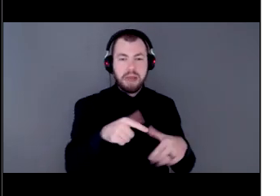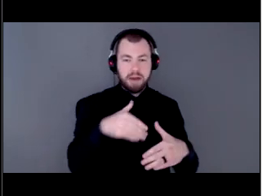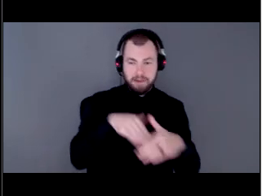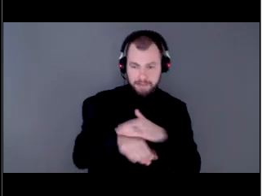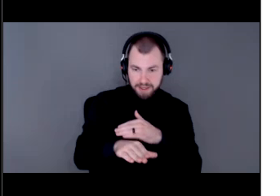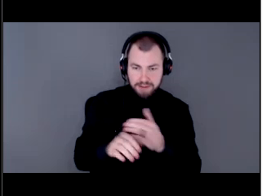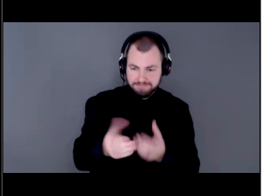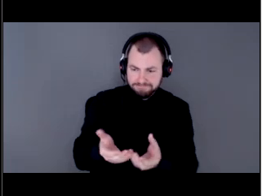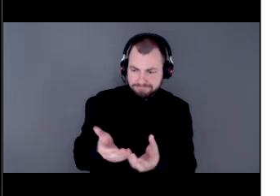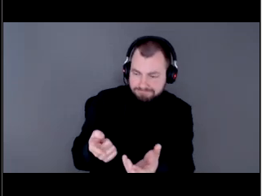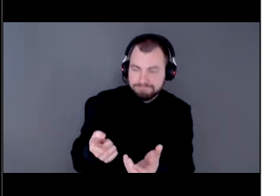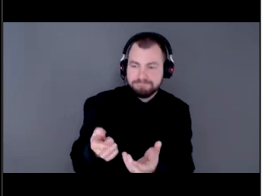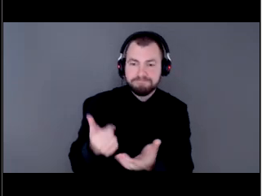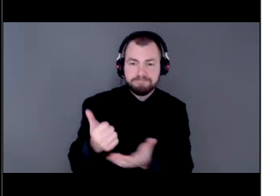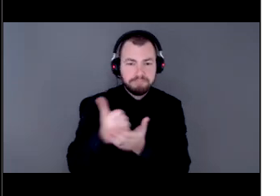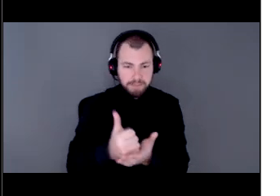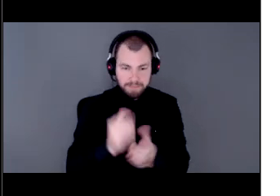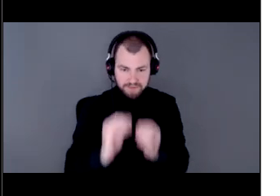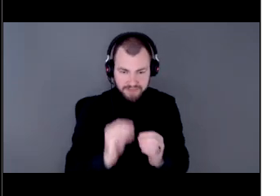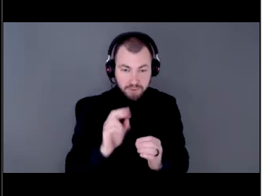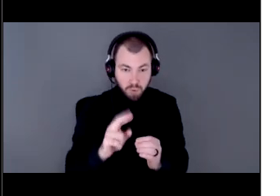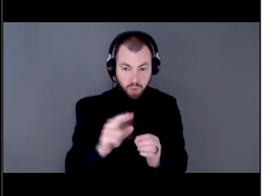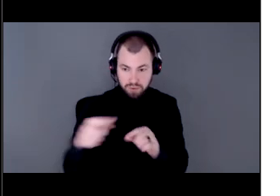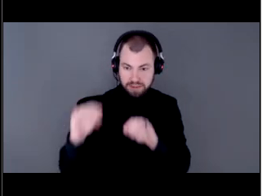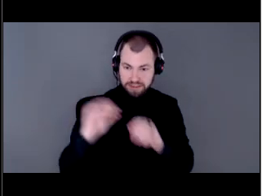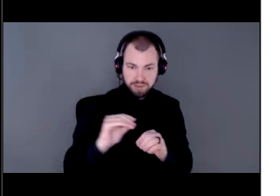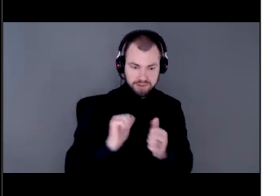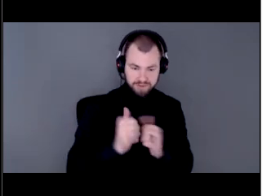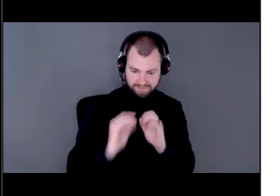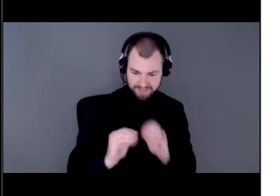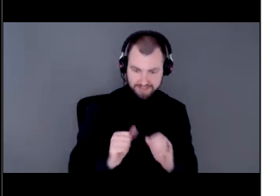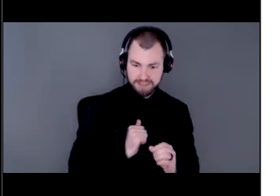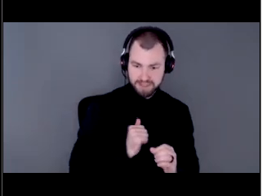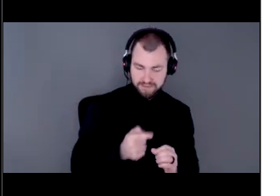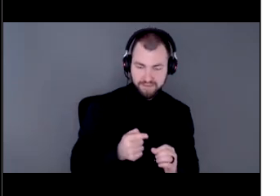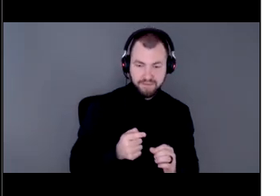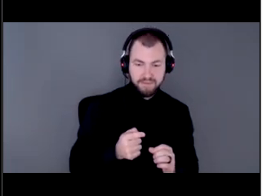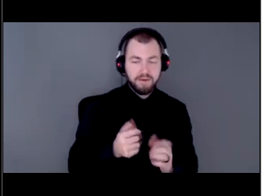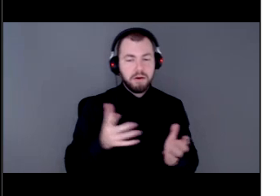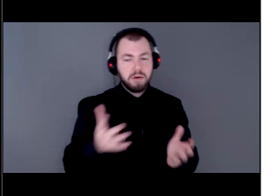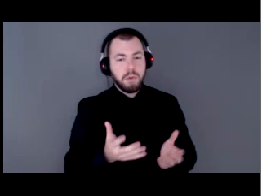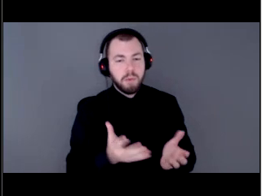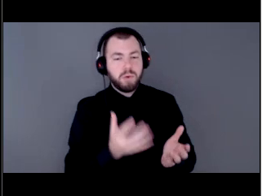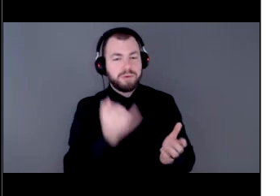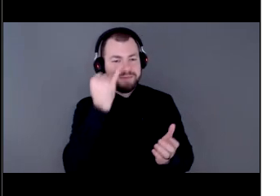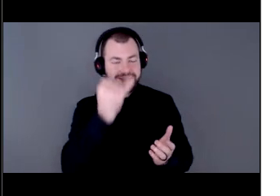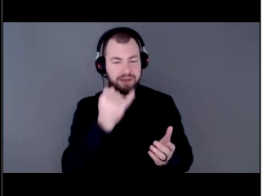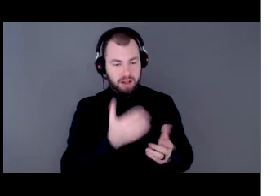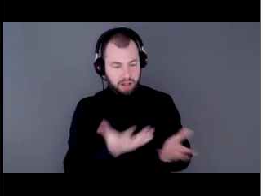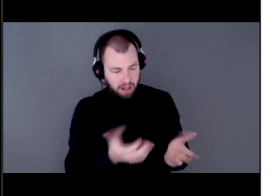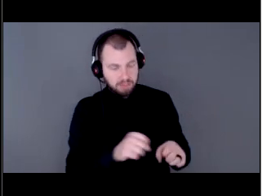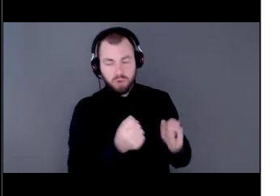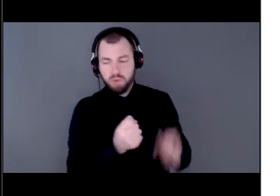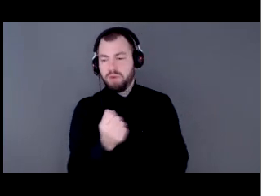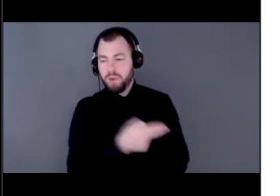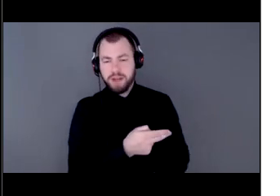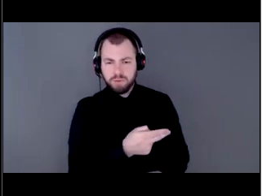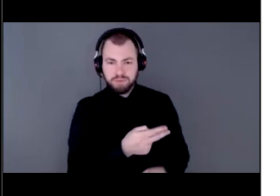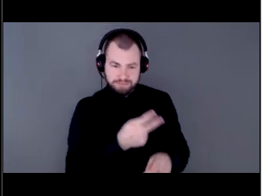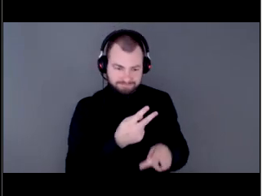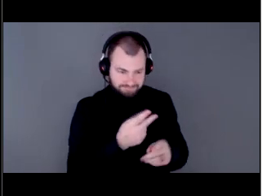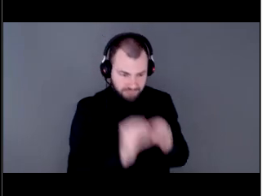it fixed or even learn how to fix it yourself, promoting a culture of not throwing things away, but keeping things working, repairing them. And